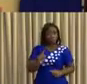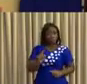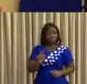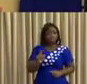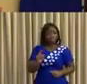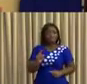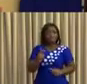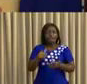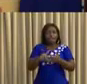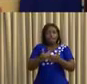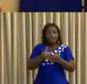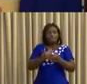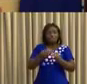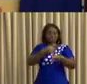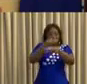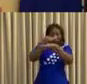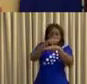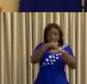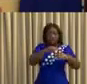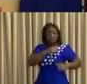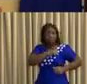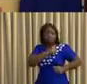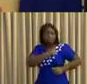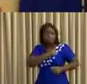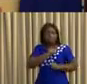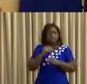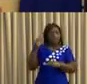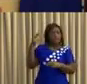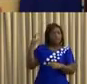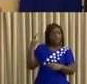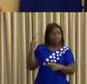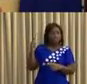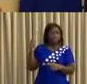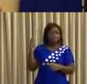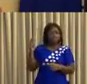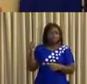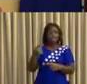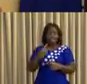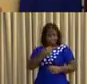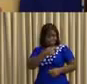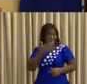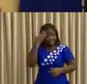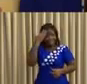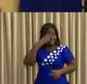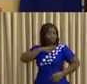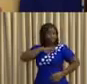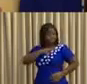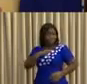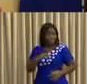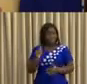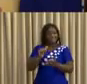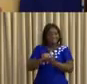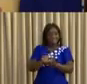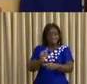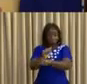the sensitivity of their deployments at this point position in our history, and I'm confident that that sensitivity